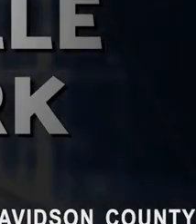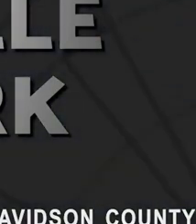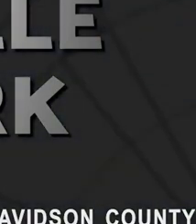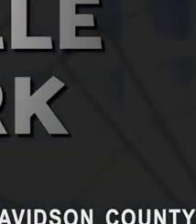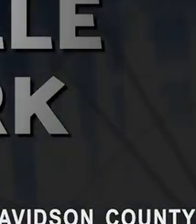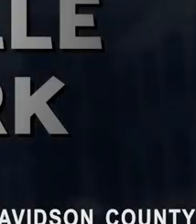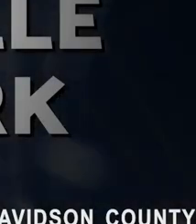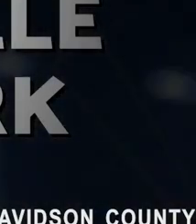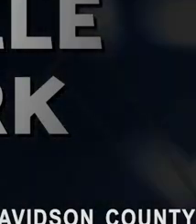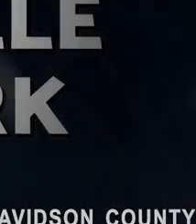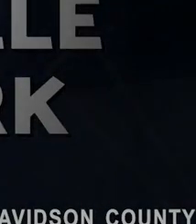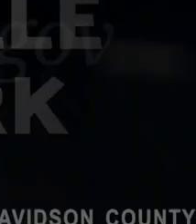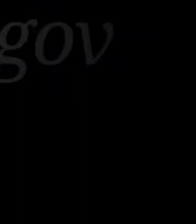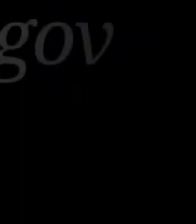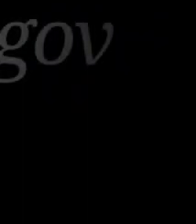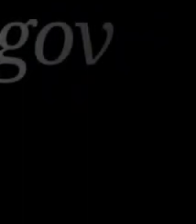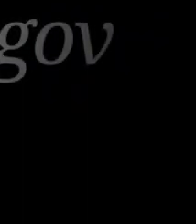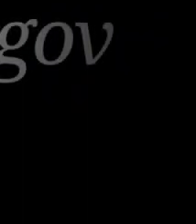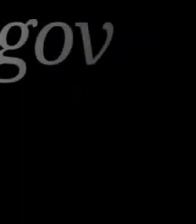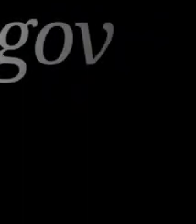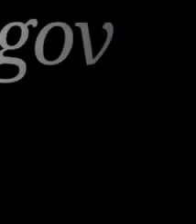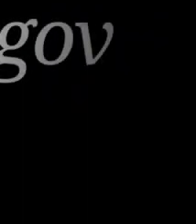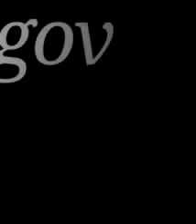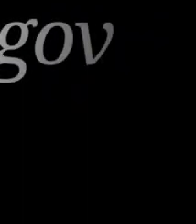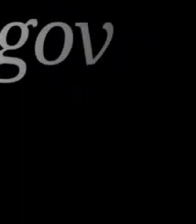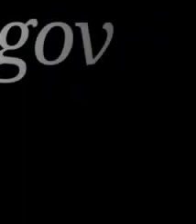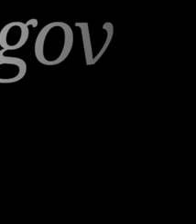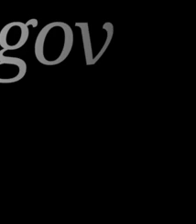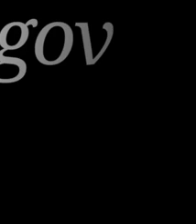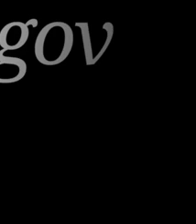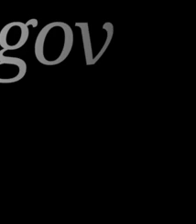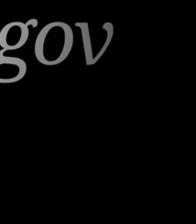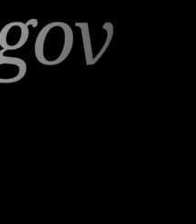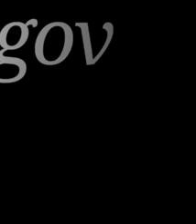this and other programs, visit Nashville.gov.